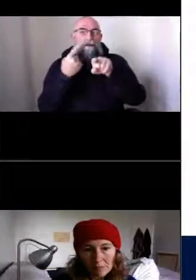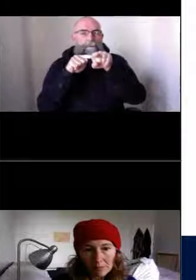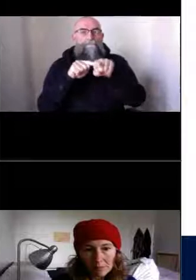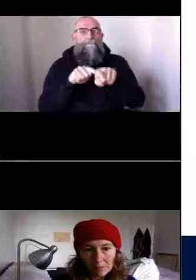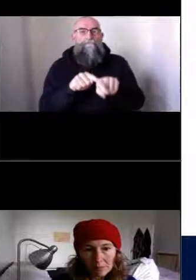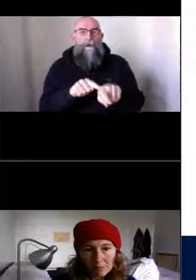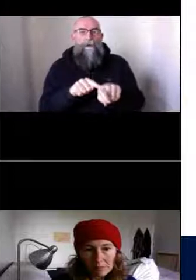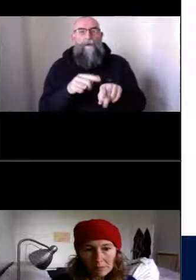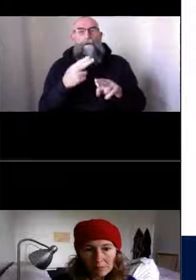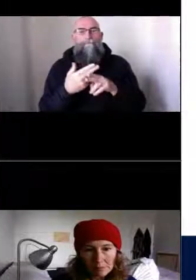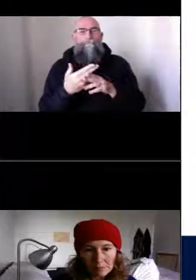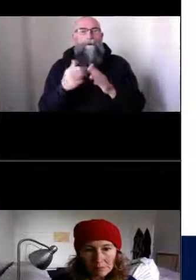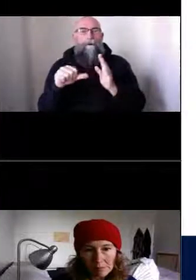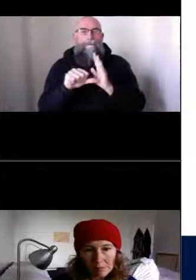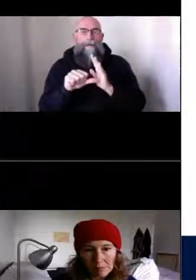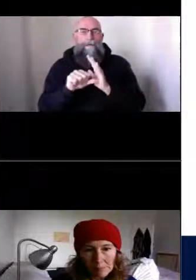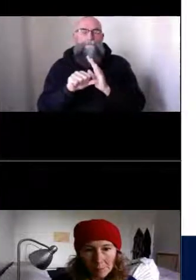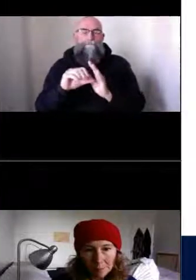apply.